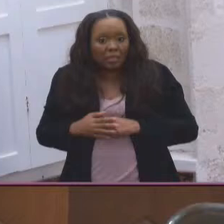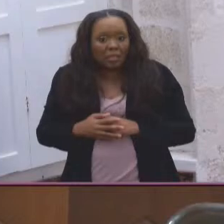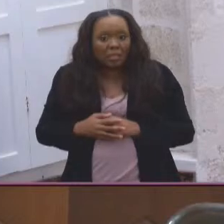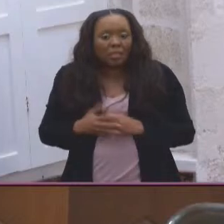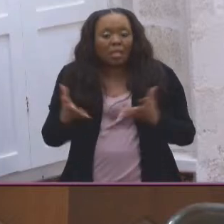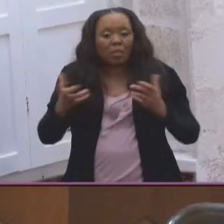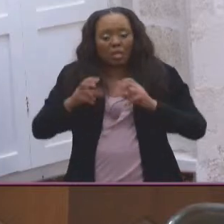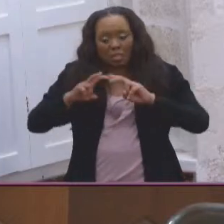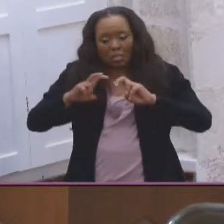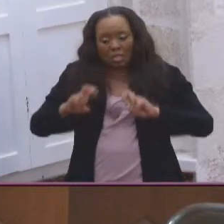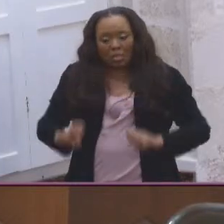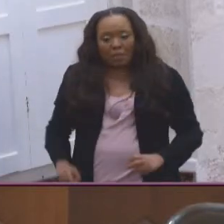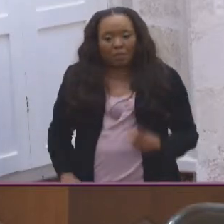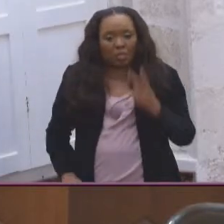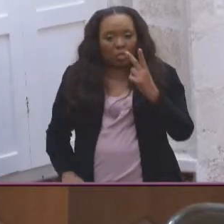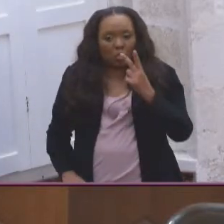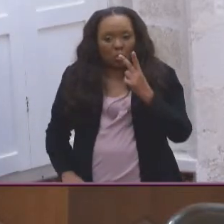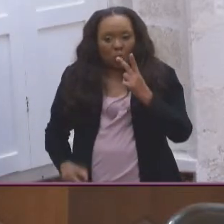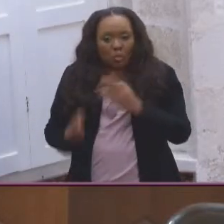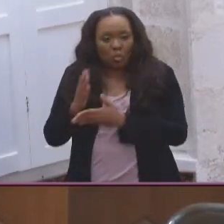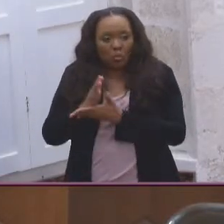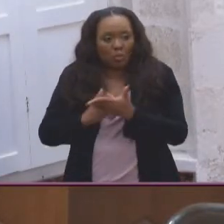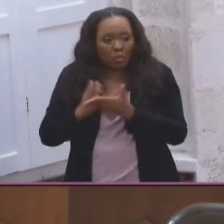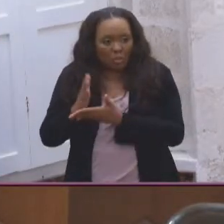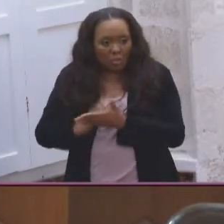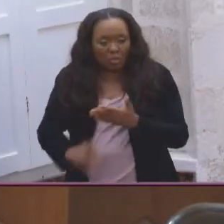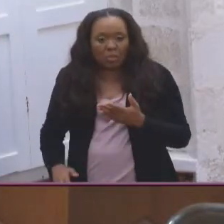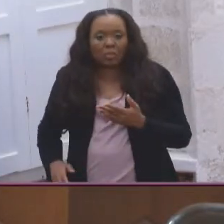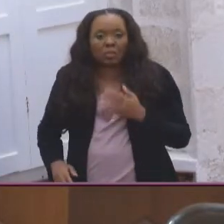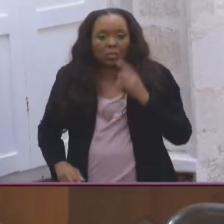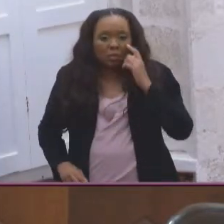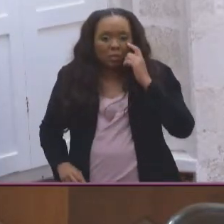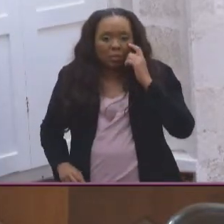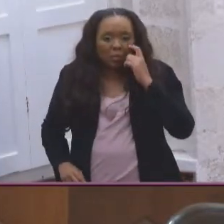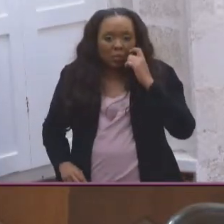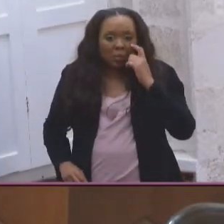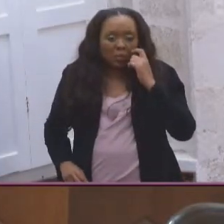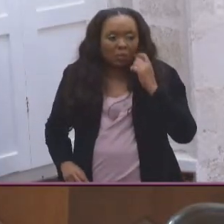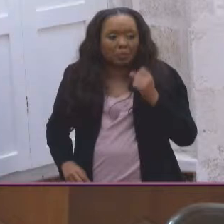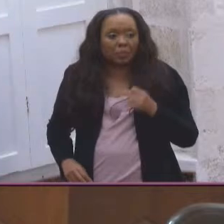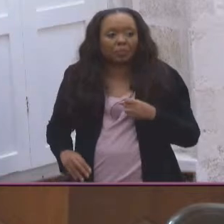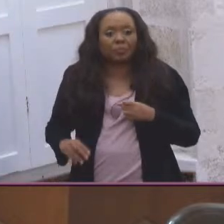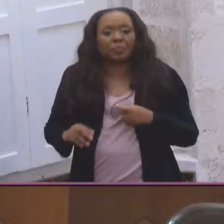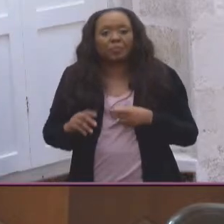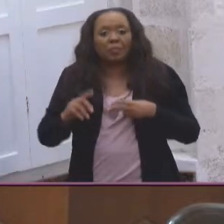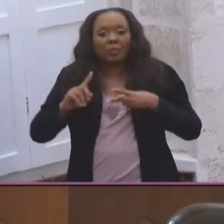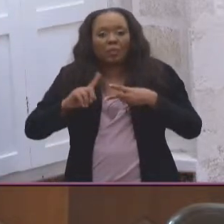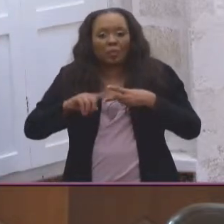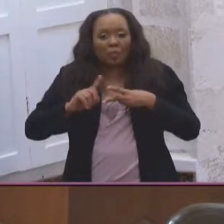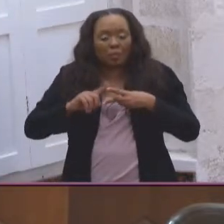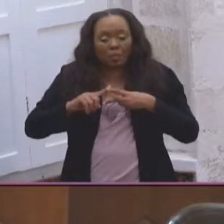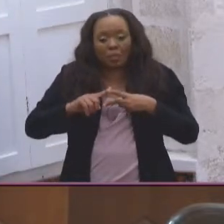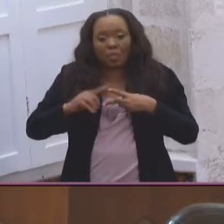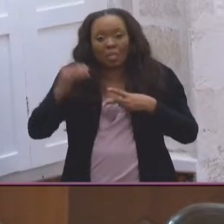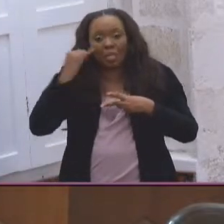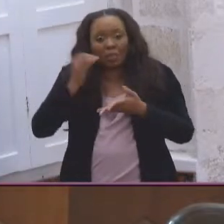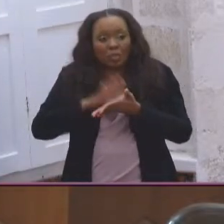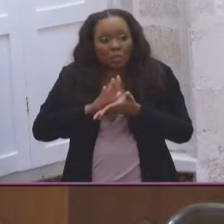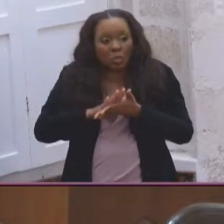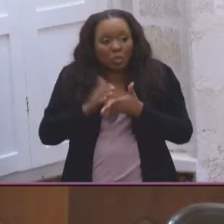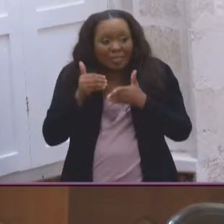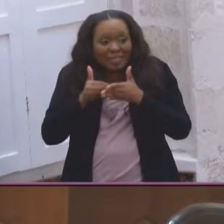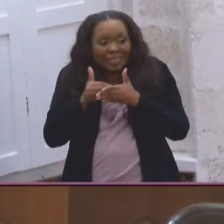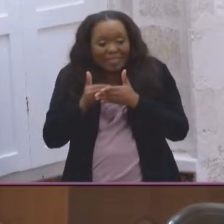2 parts. COVID can affect the school if it's in its close proximity. But equally, as I've seen